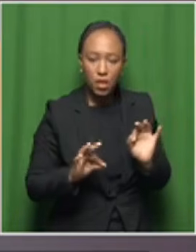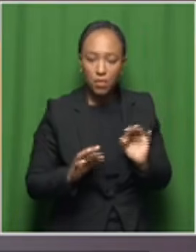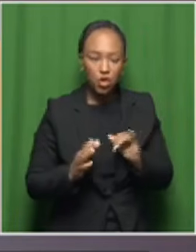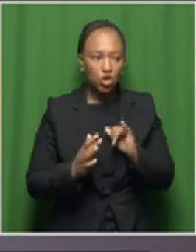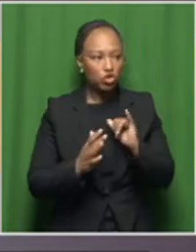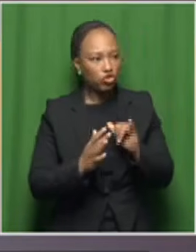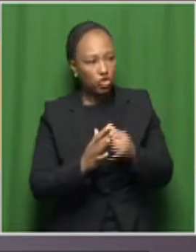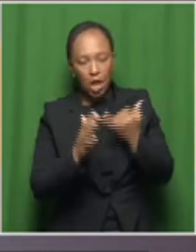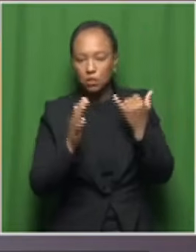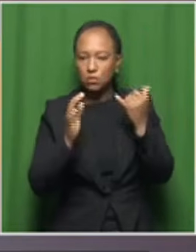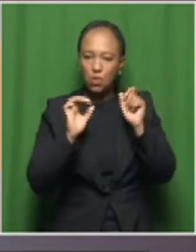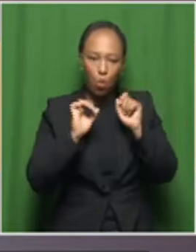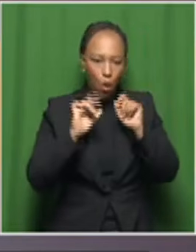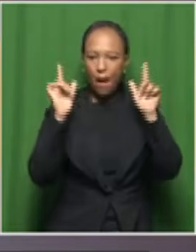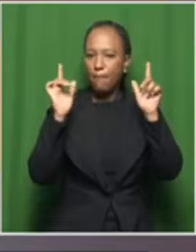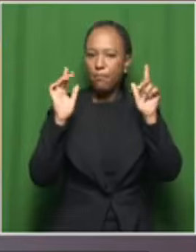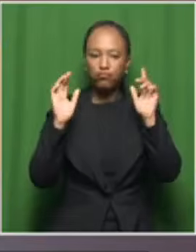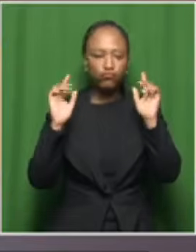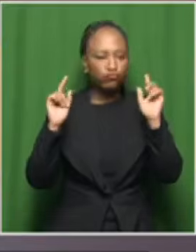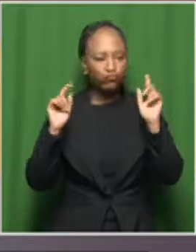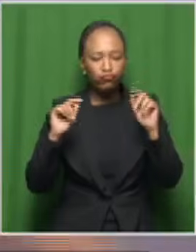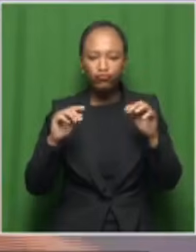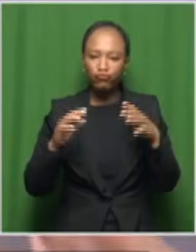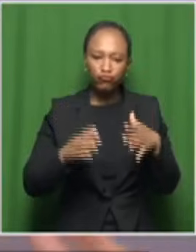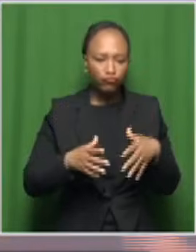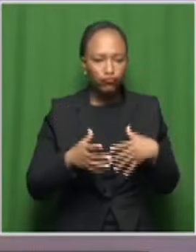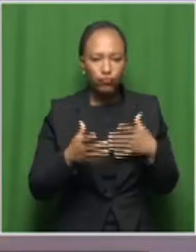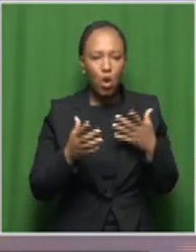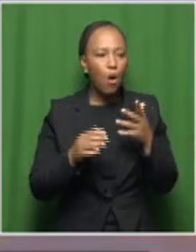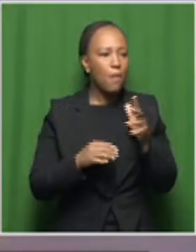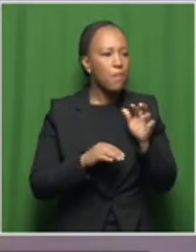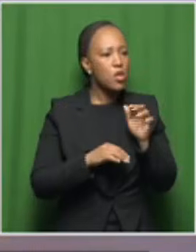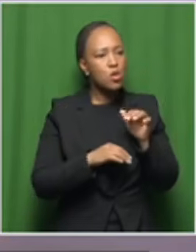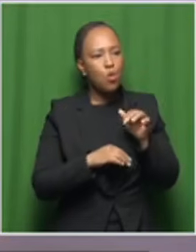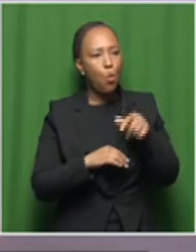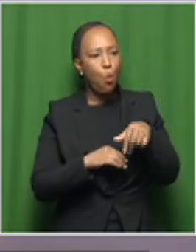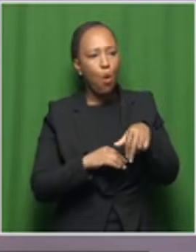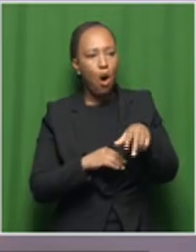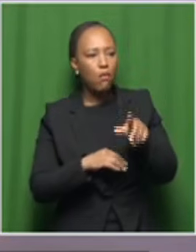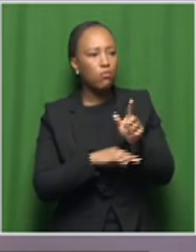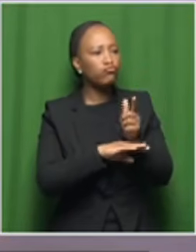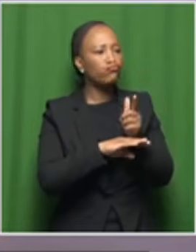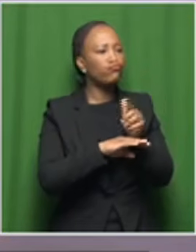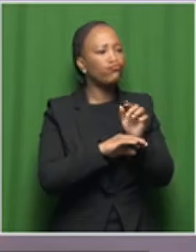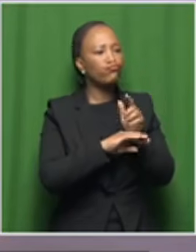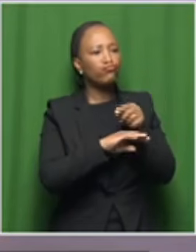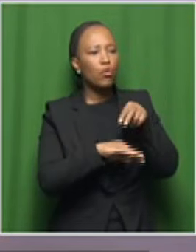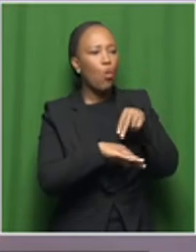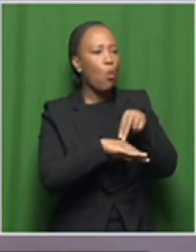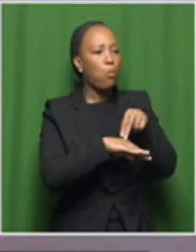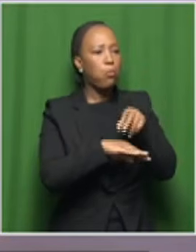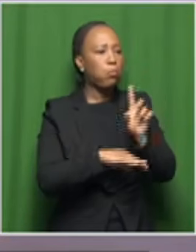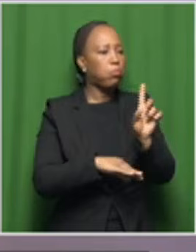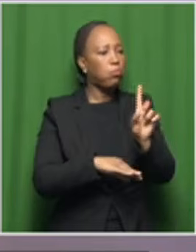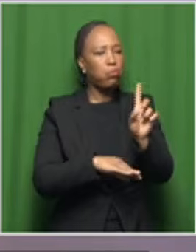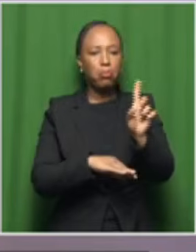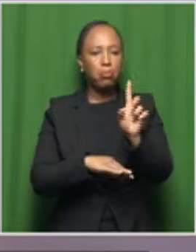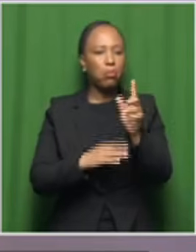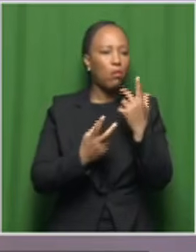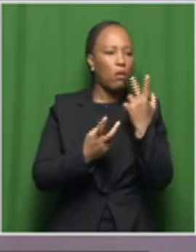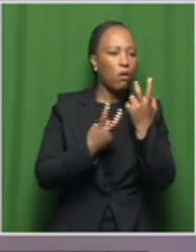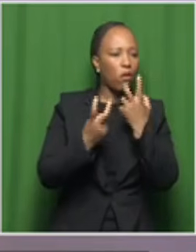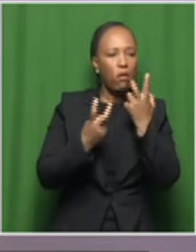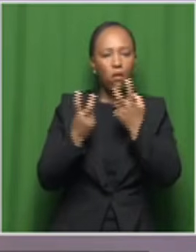get in the zone and then you sort of get this, or do you walk around and it's like, oh, there we go? And to tell us a little bit more about the process.